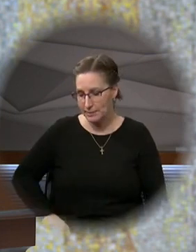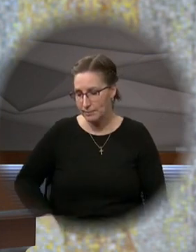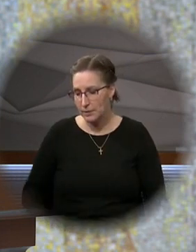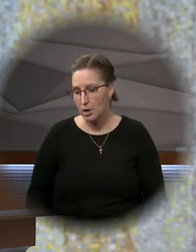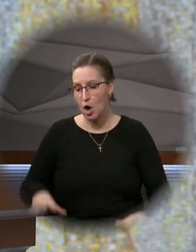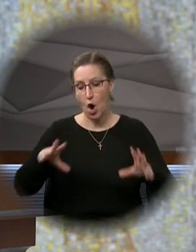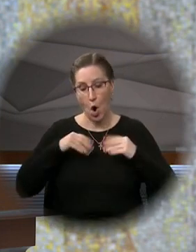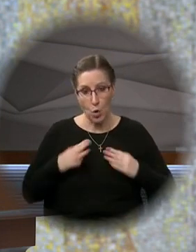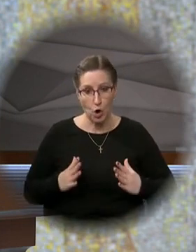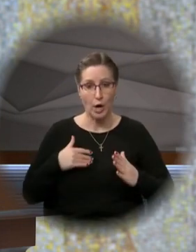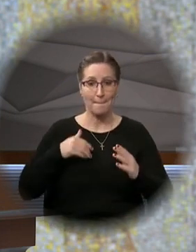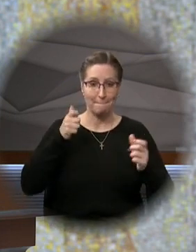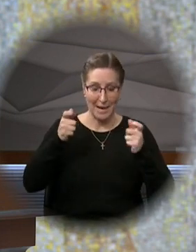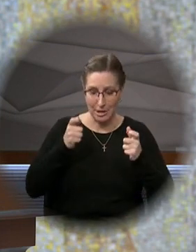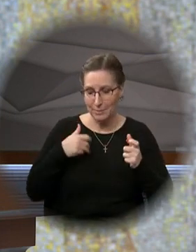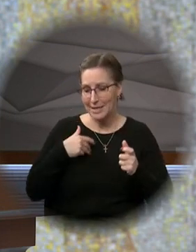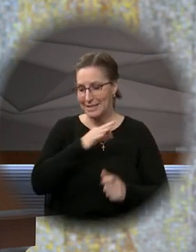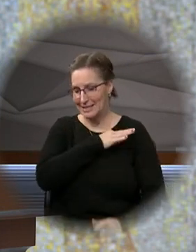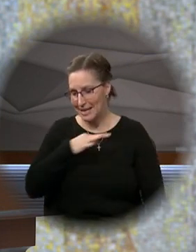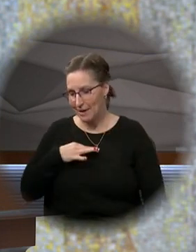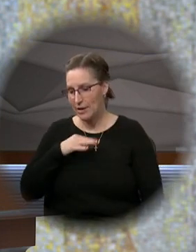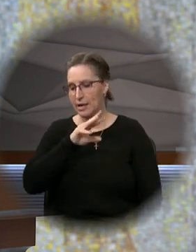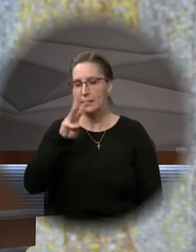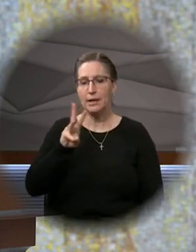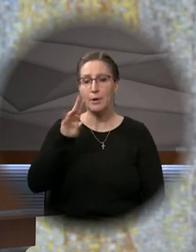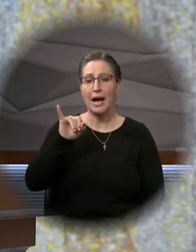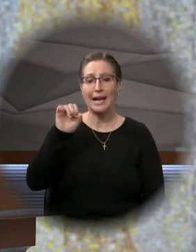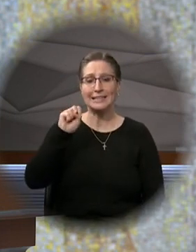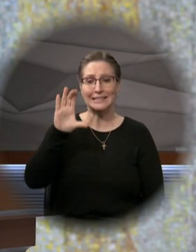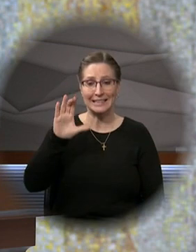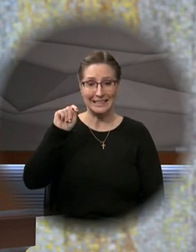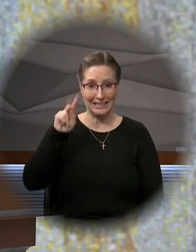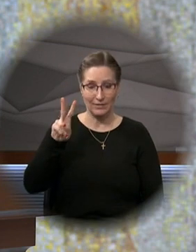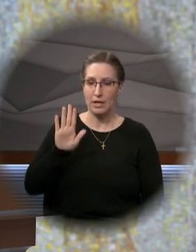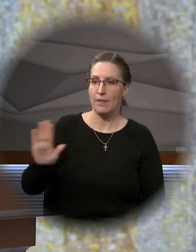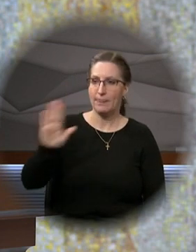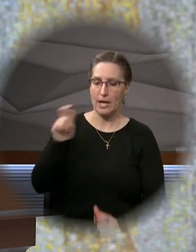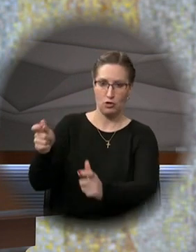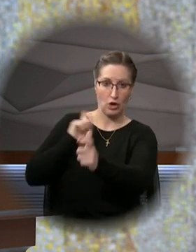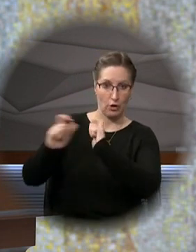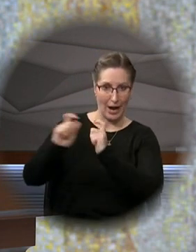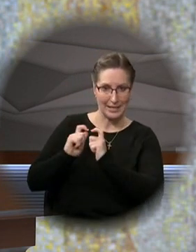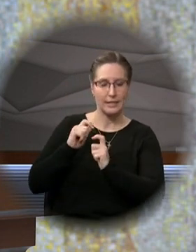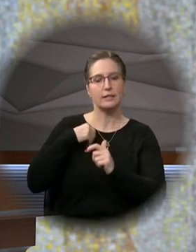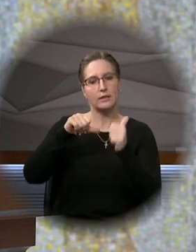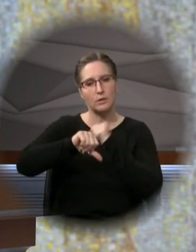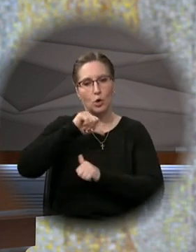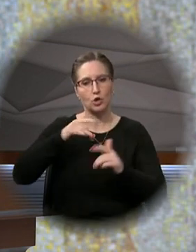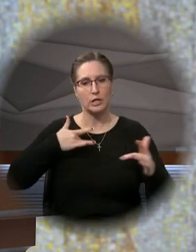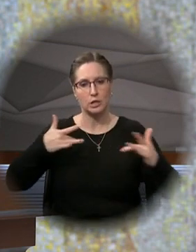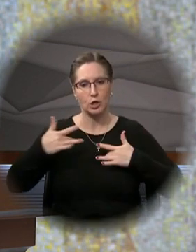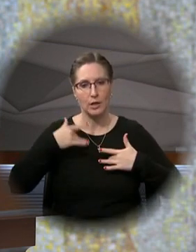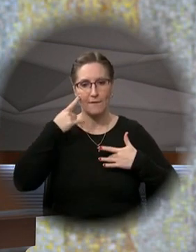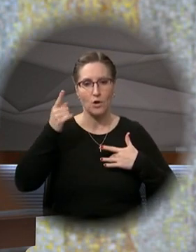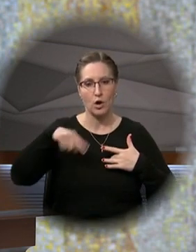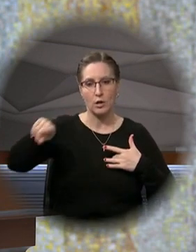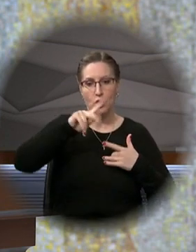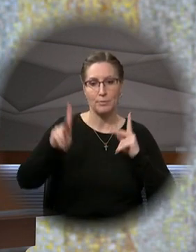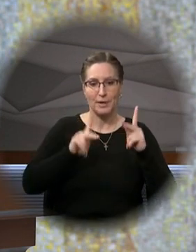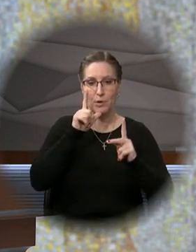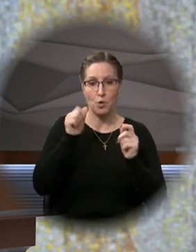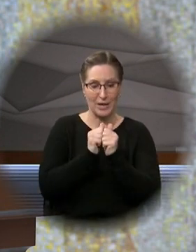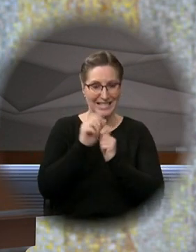owner, management, and staff of WIC-TV for their generosity and social concern for persons